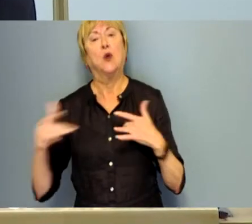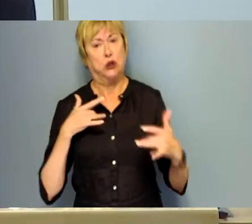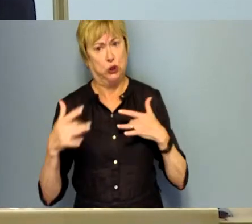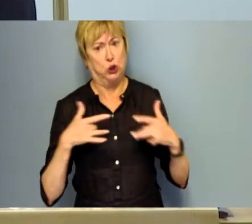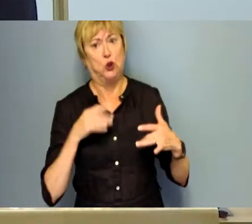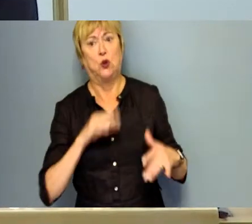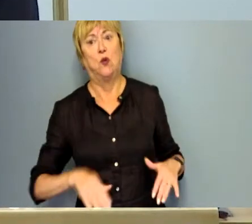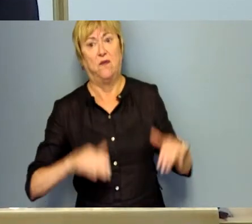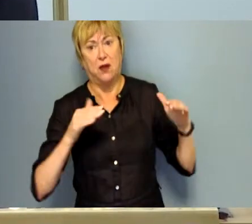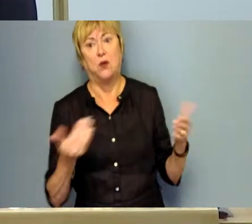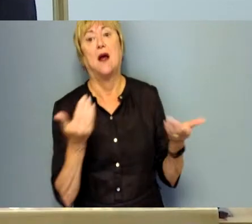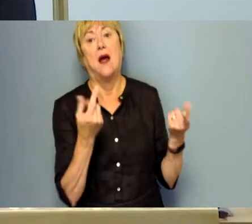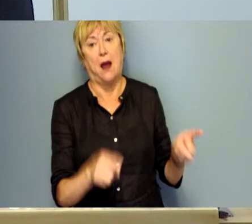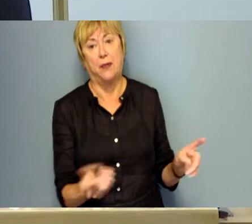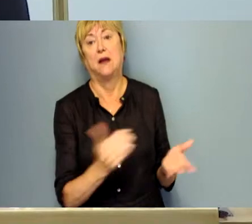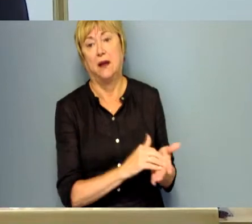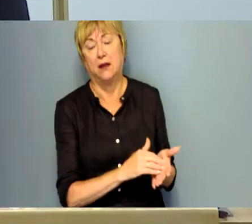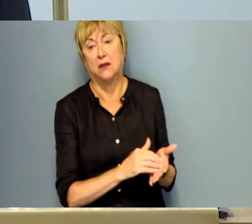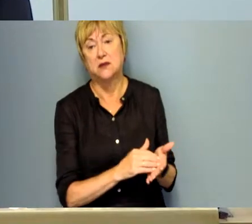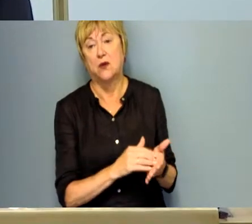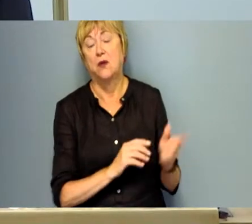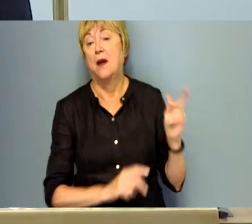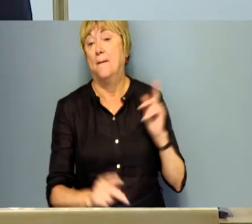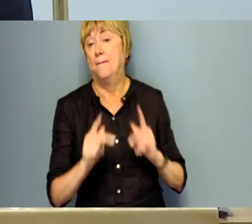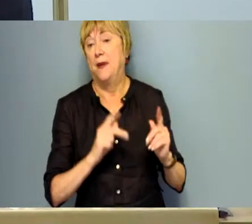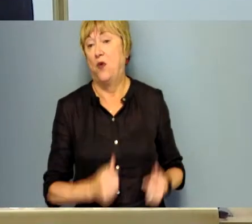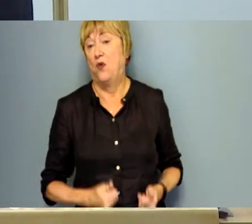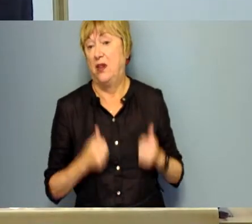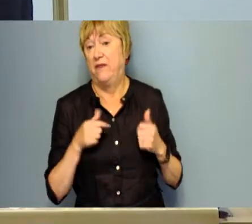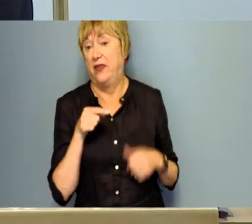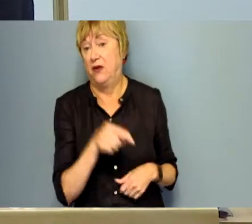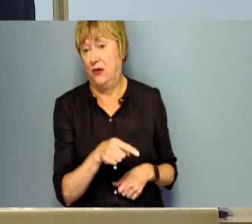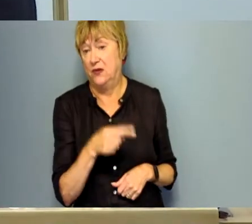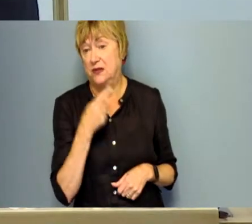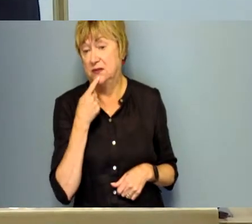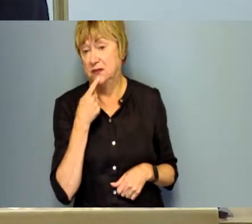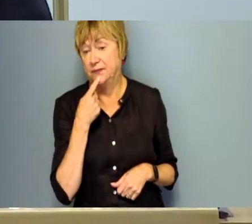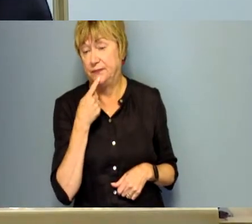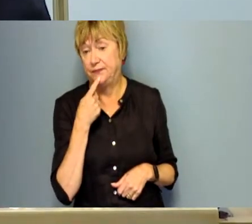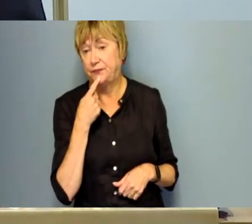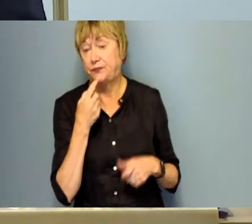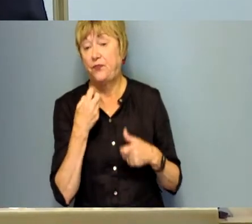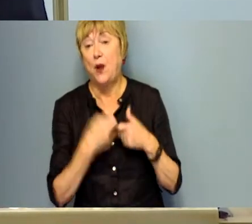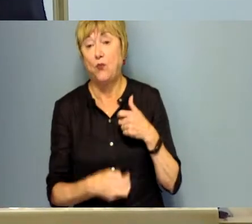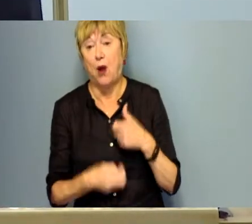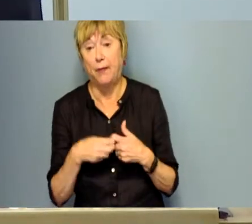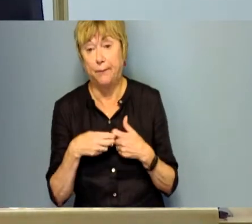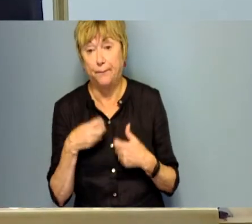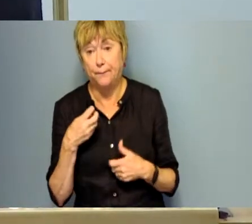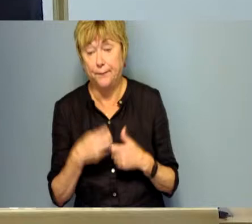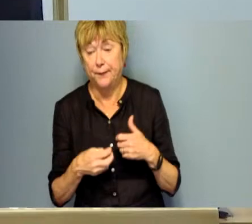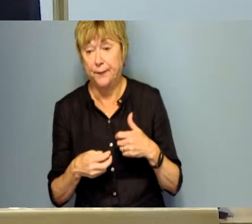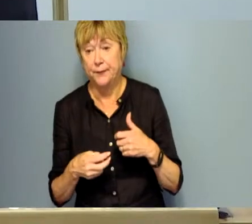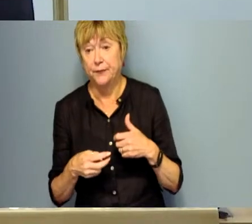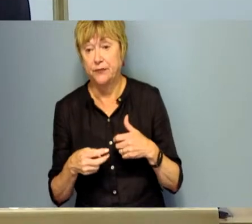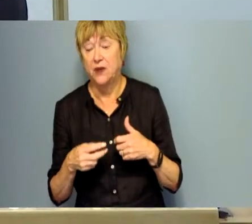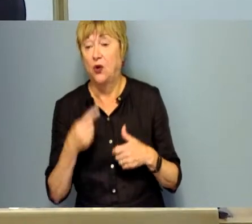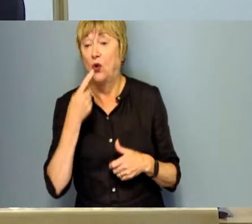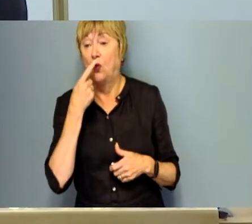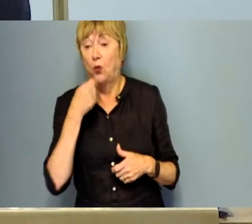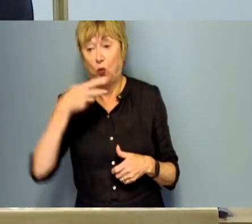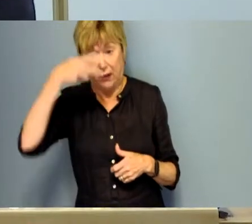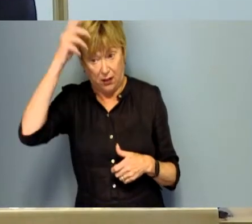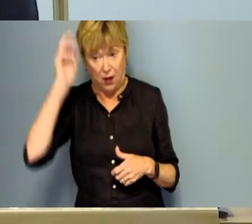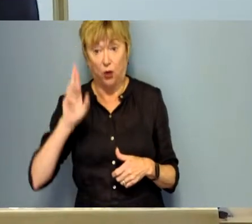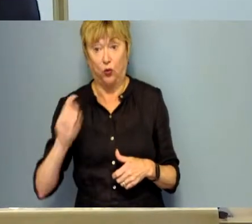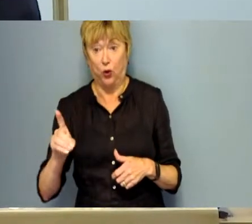again. And the residents said the problem was that underneath, there's a bridge on Red Line Road, a